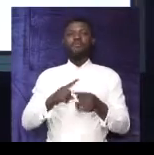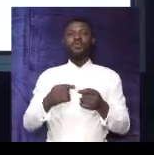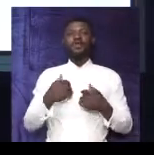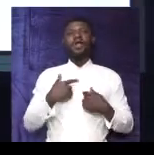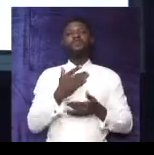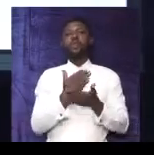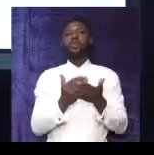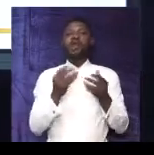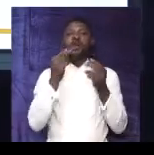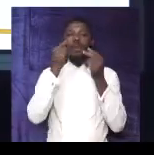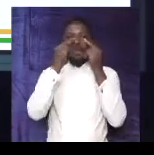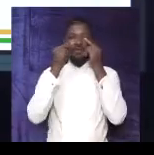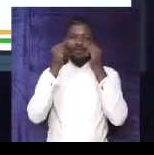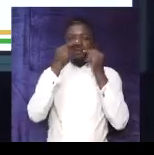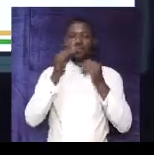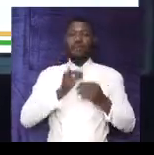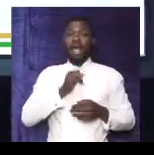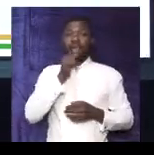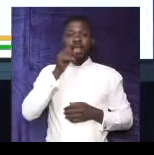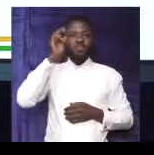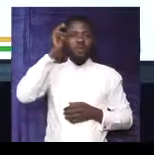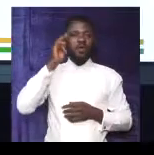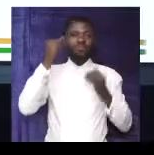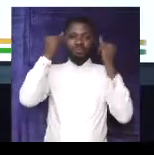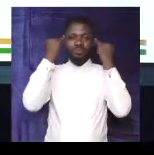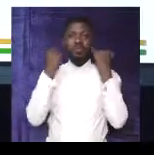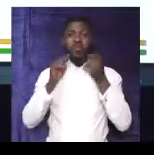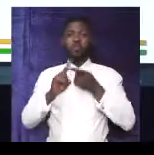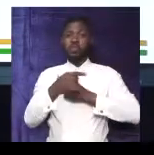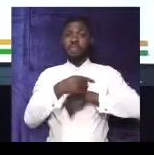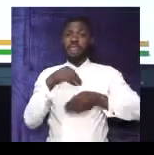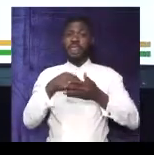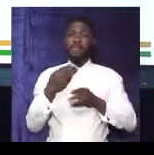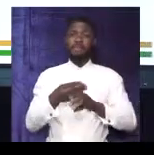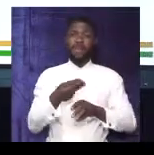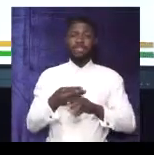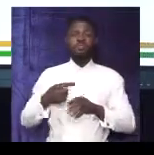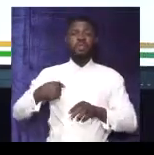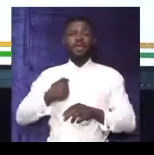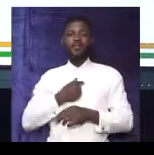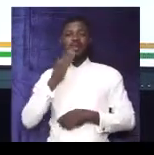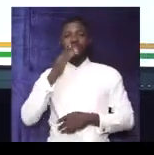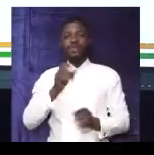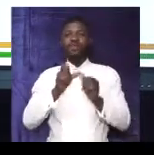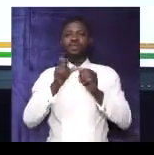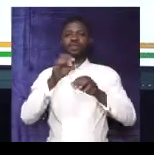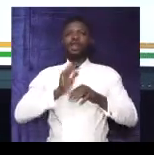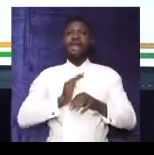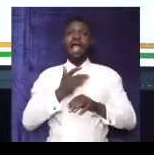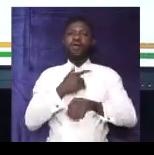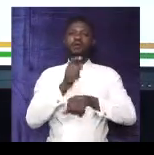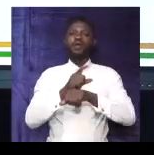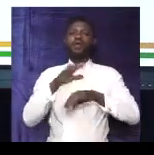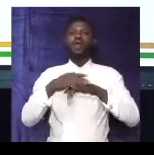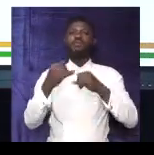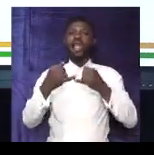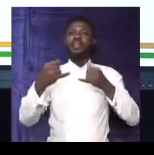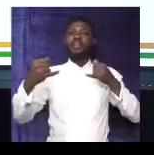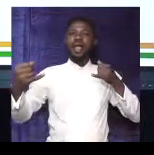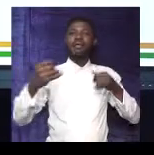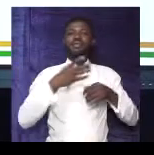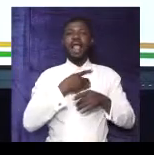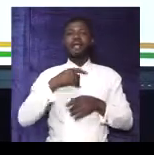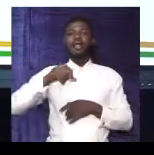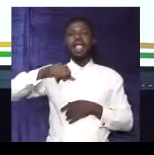to have some fun. Hi, I'm Uncle Agbaje. Today in mathematics, we will continue our work on